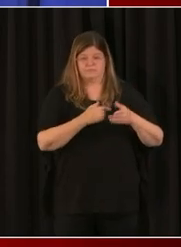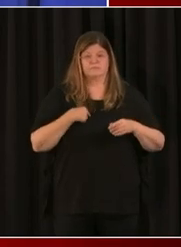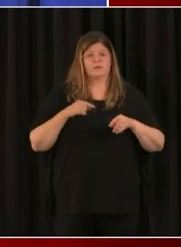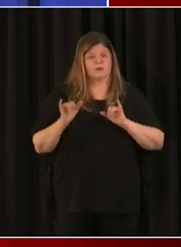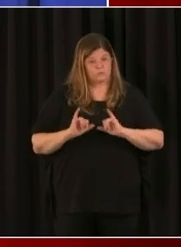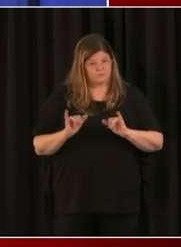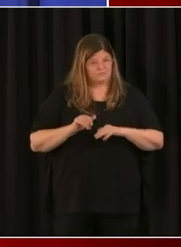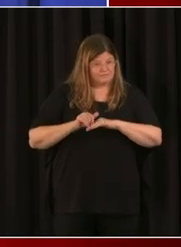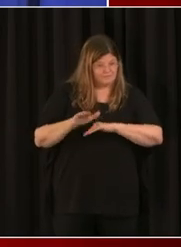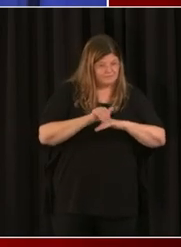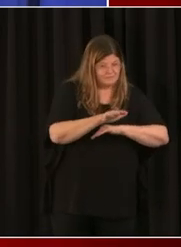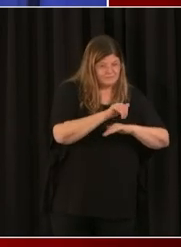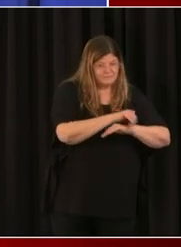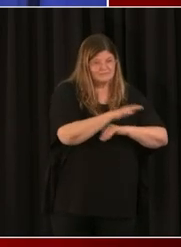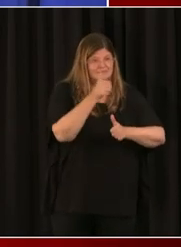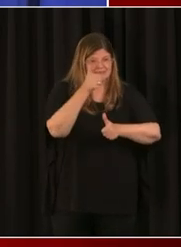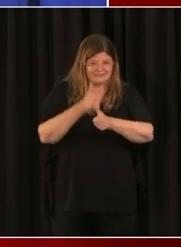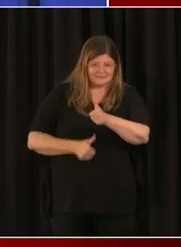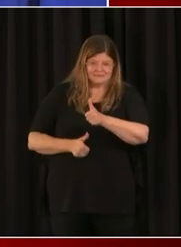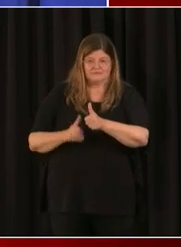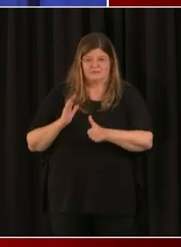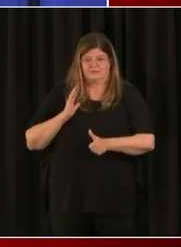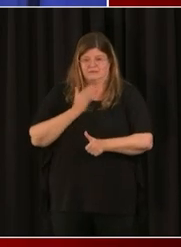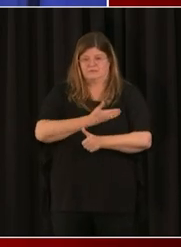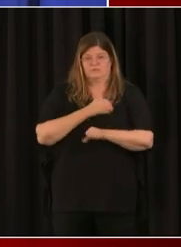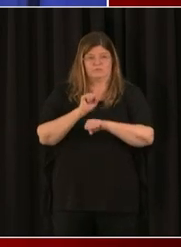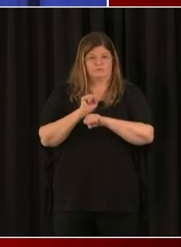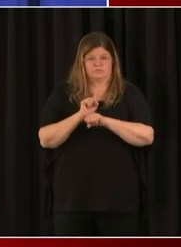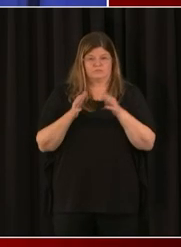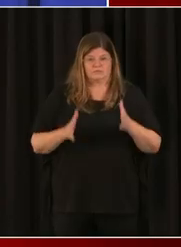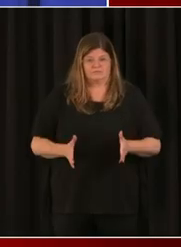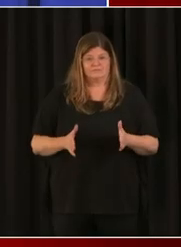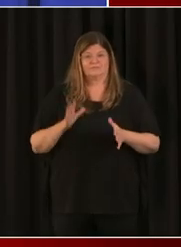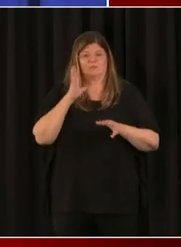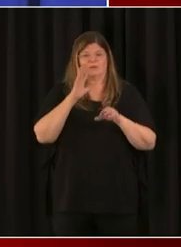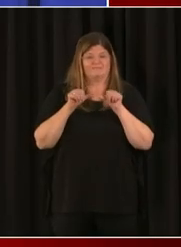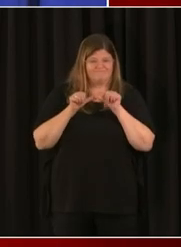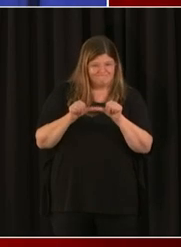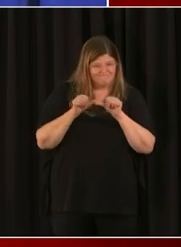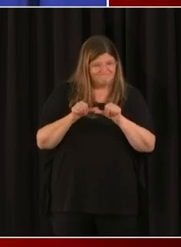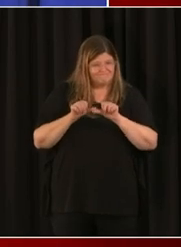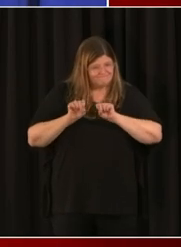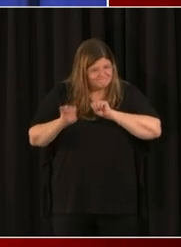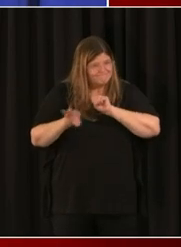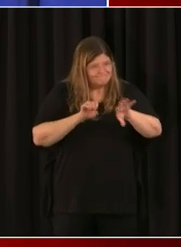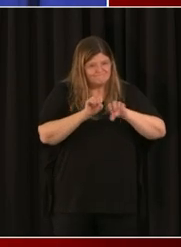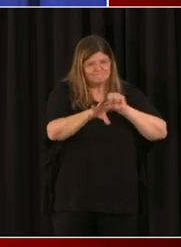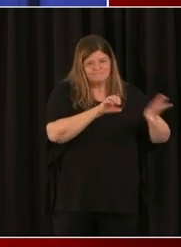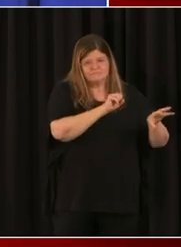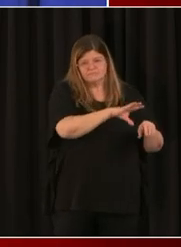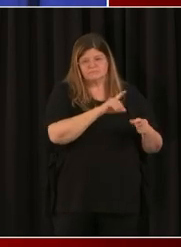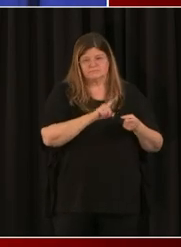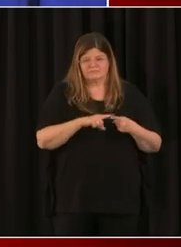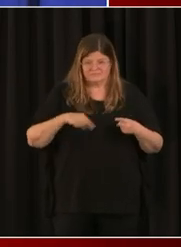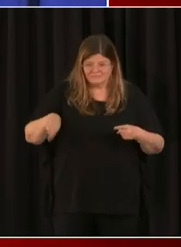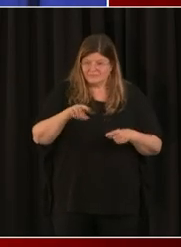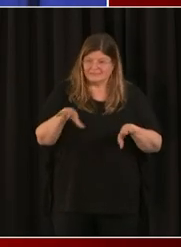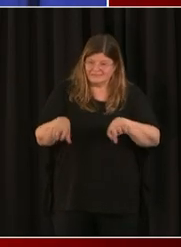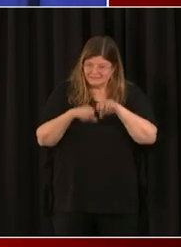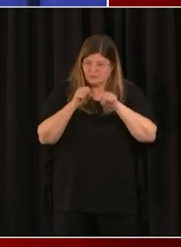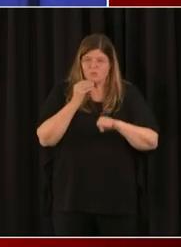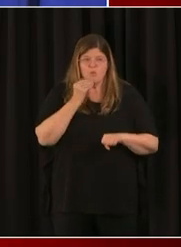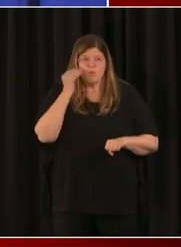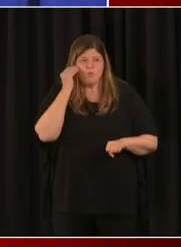also mailed to each of our workers, and we will continue to mail to them an at-home testing